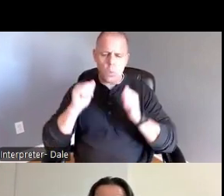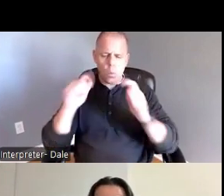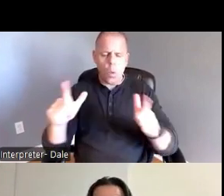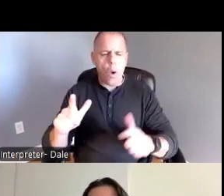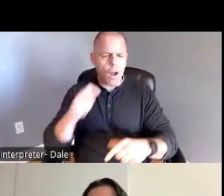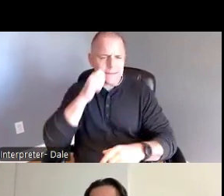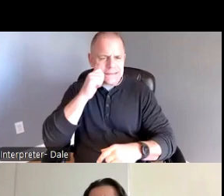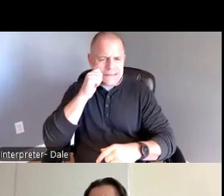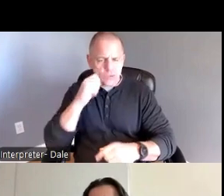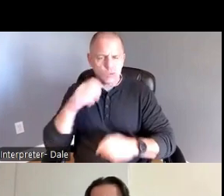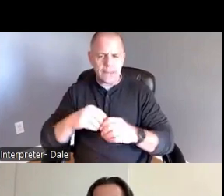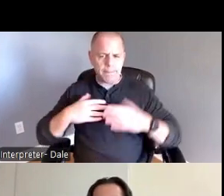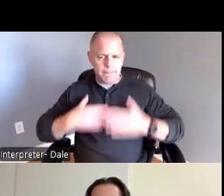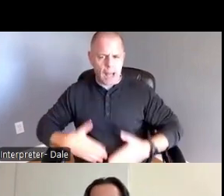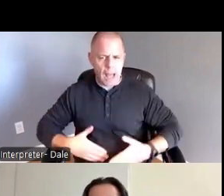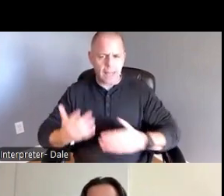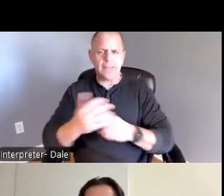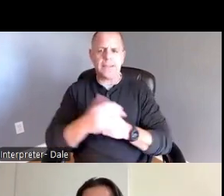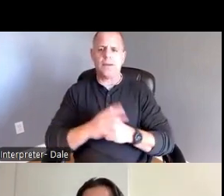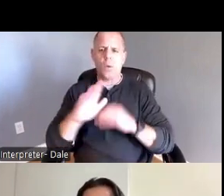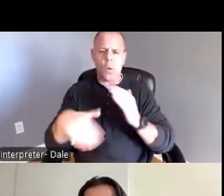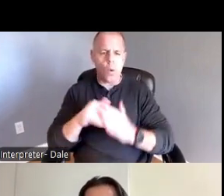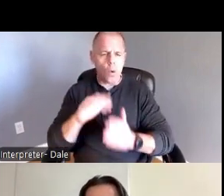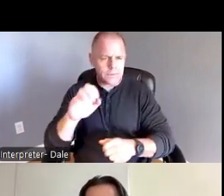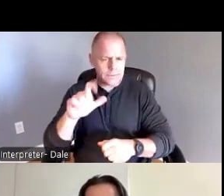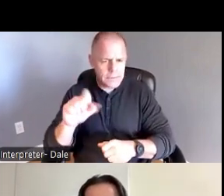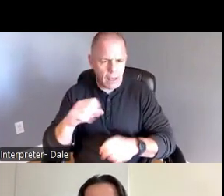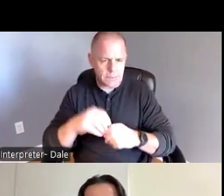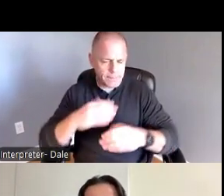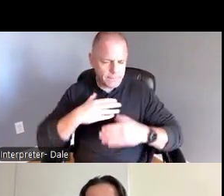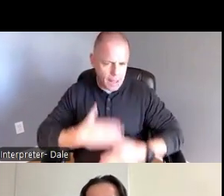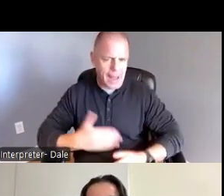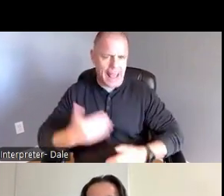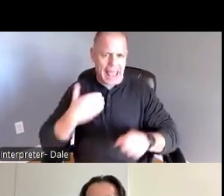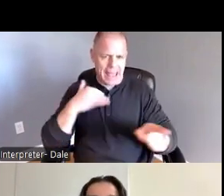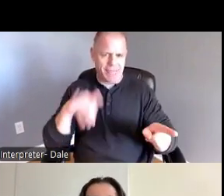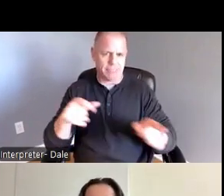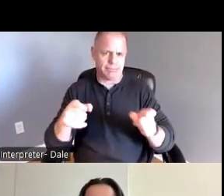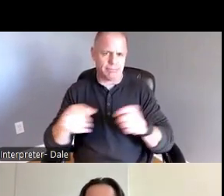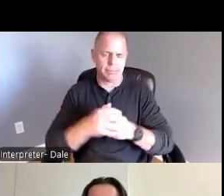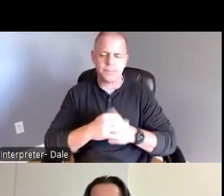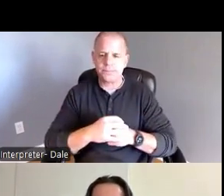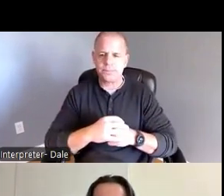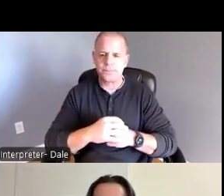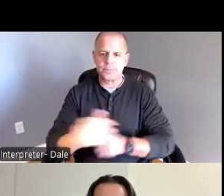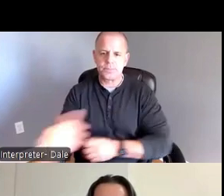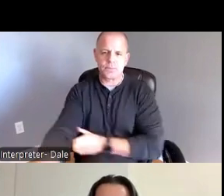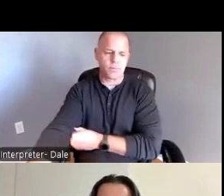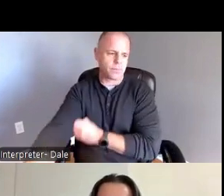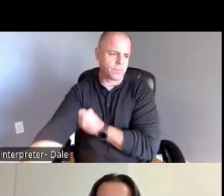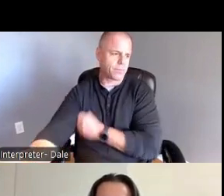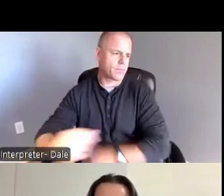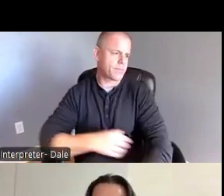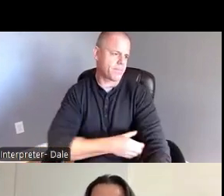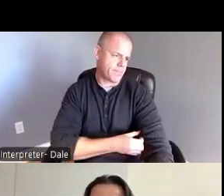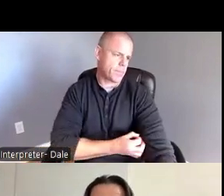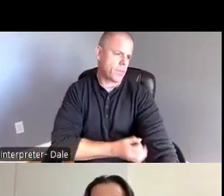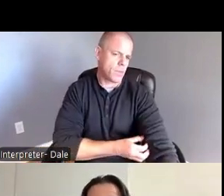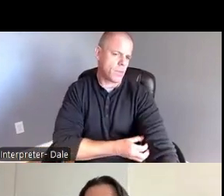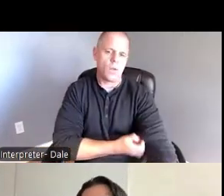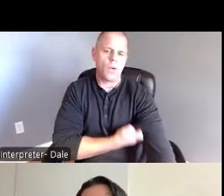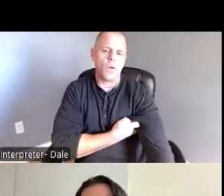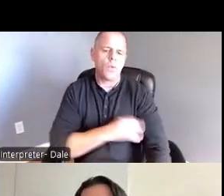on our body and all cells in our body, actually. So what are the circadian clocks? So the circadian